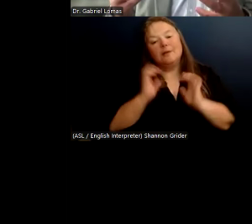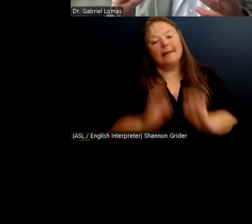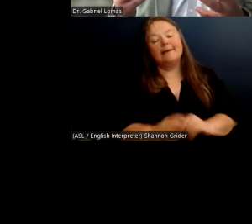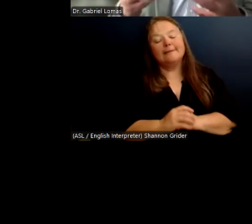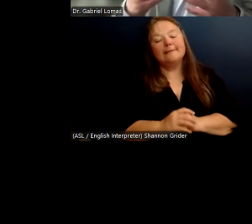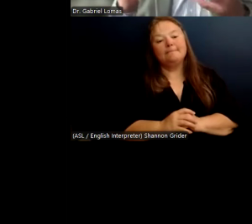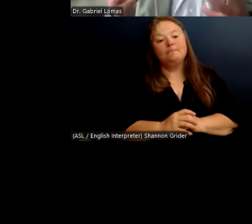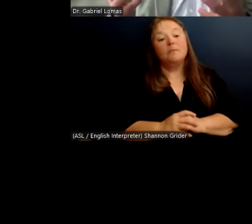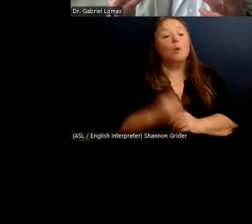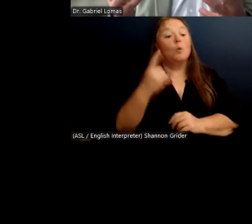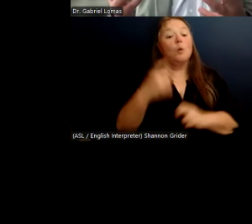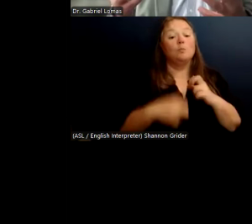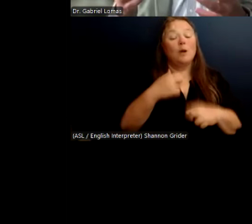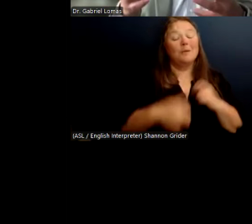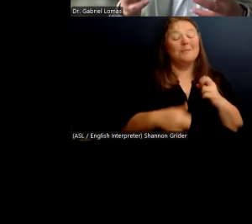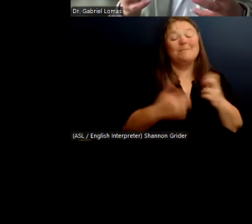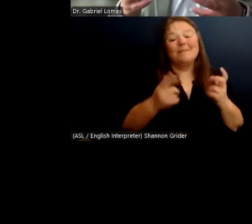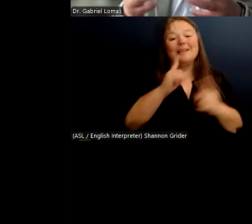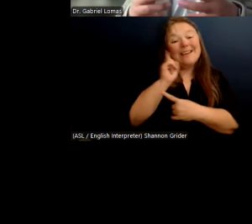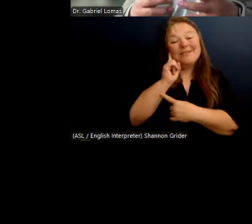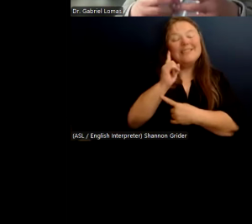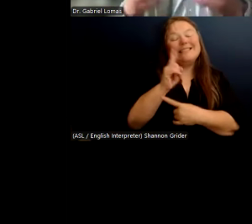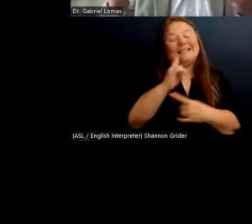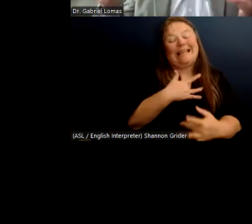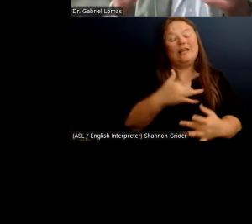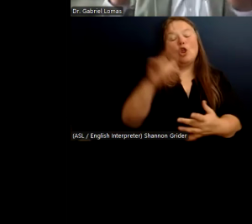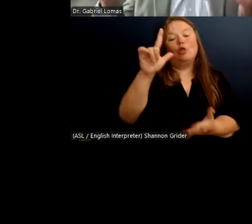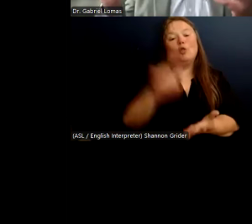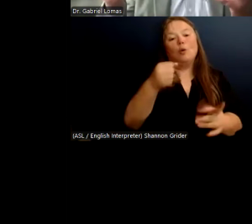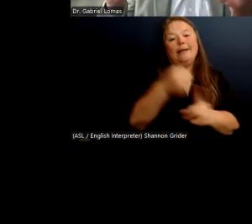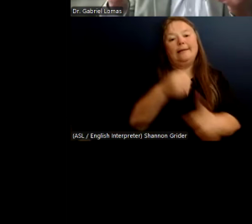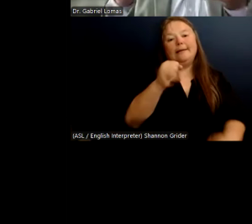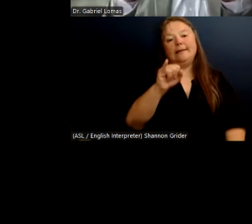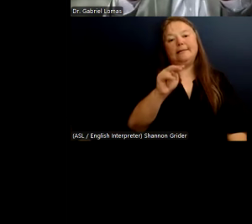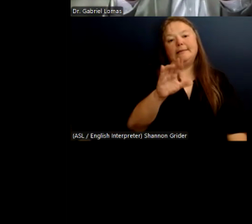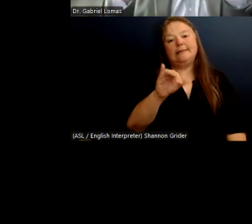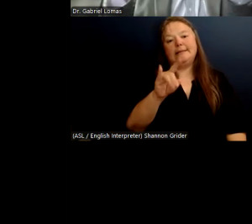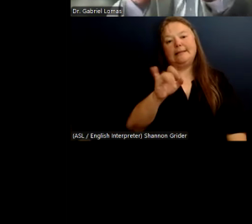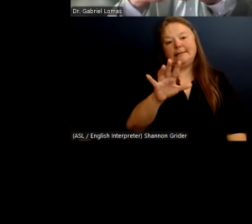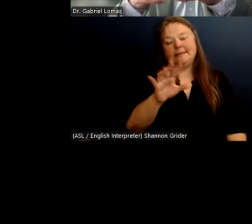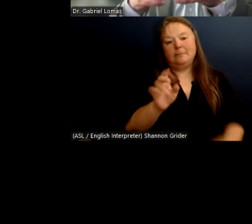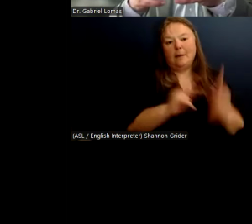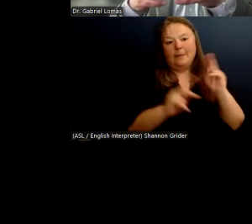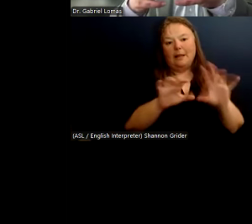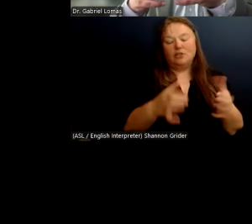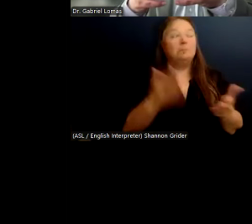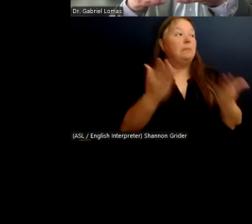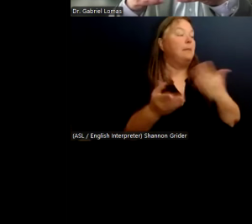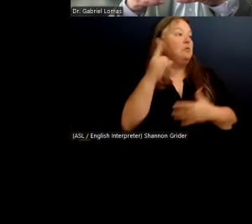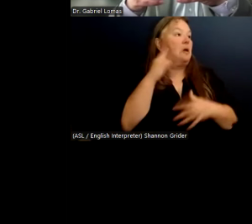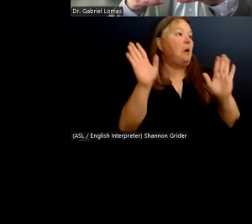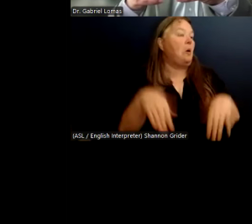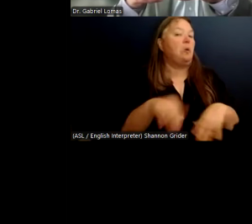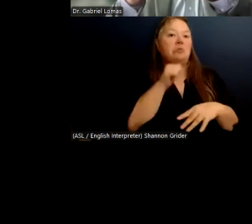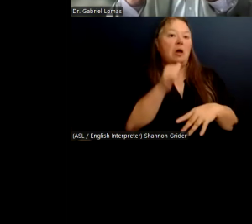this as a low incidence population. So maybe Kentucky doesn't need this, but if you were to gather all the deaf people with